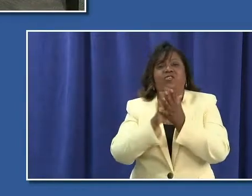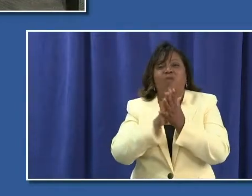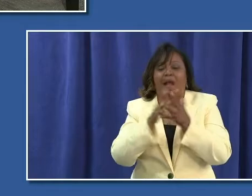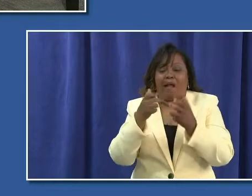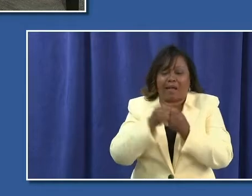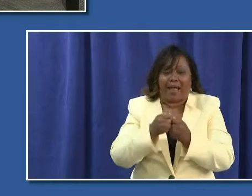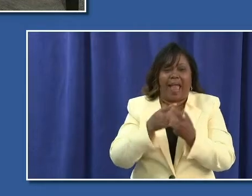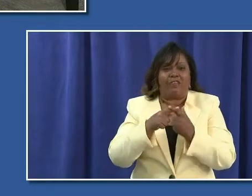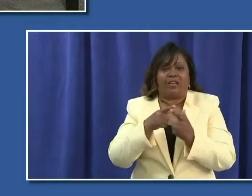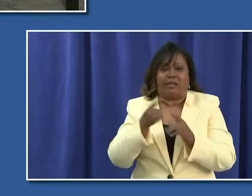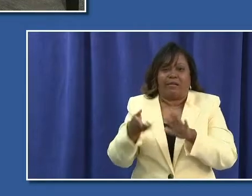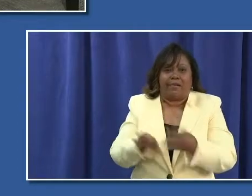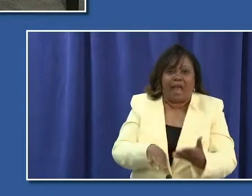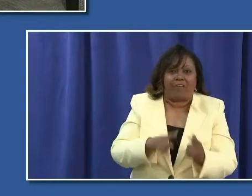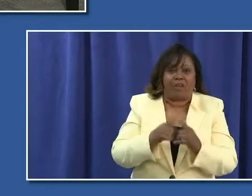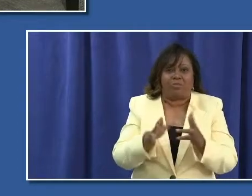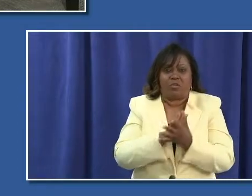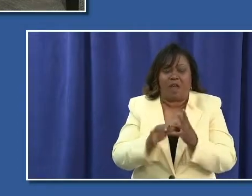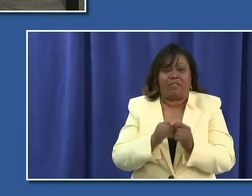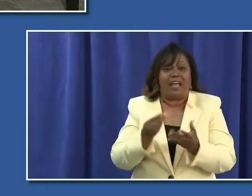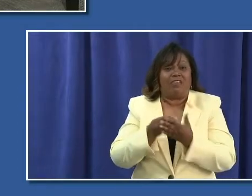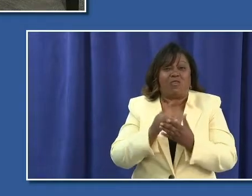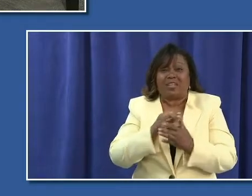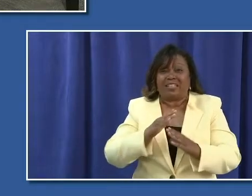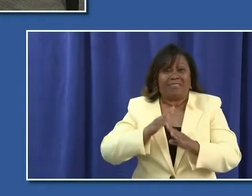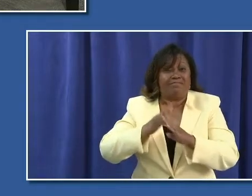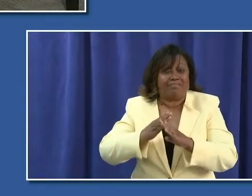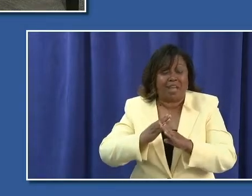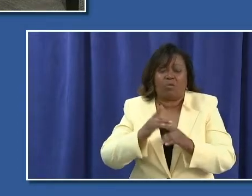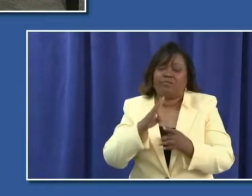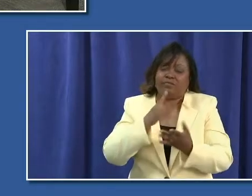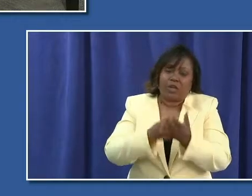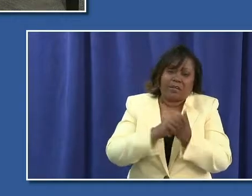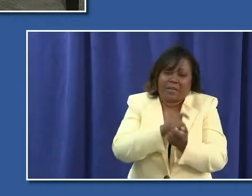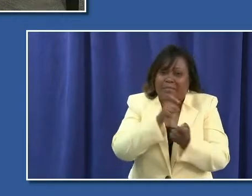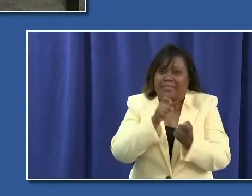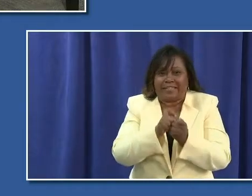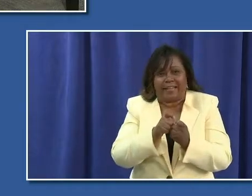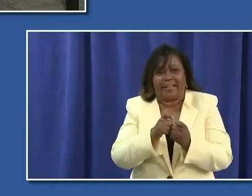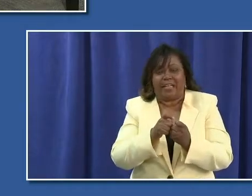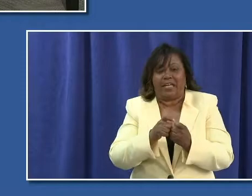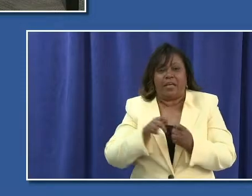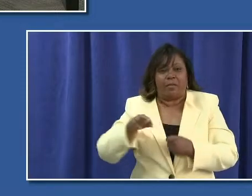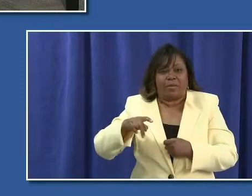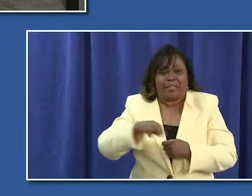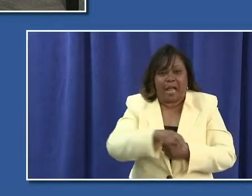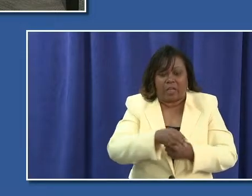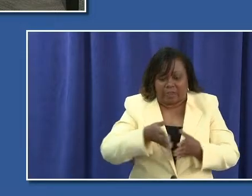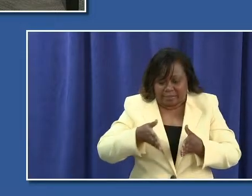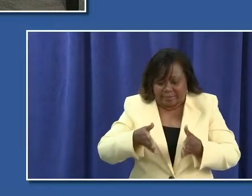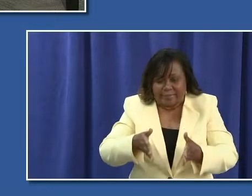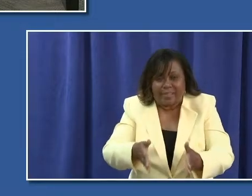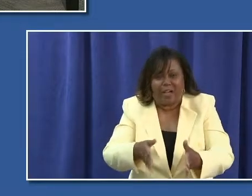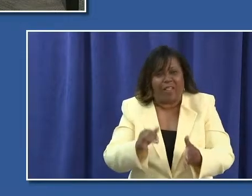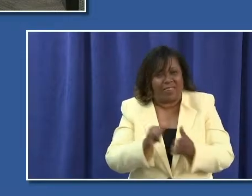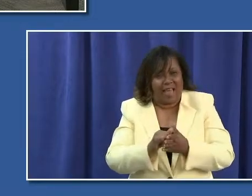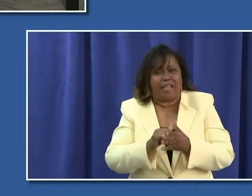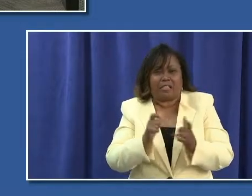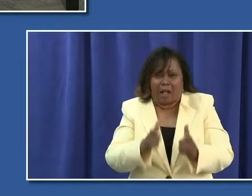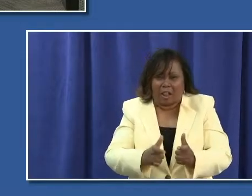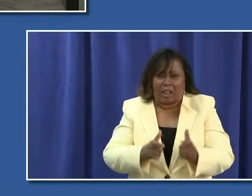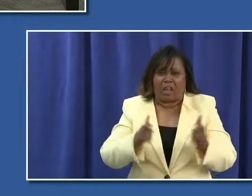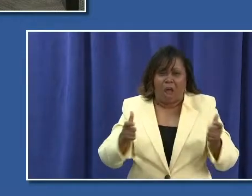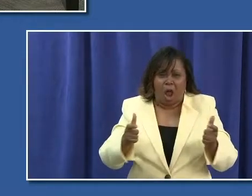every fatality from a traffic crash is fundamentally preventable. And we're talking about particularly pedestrians and cyclists. And so that is a